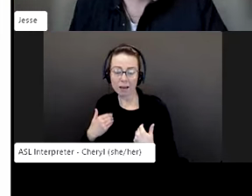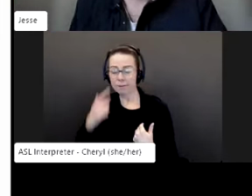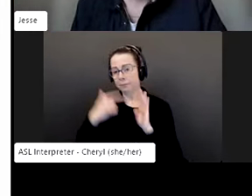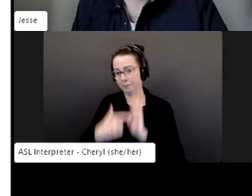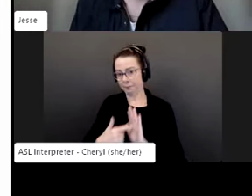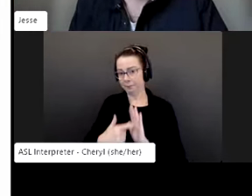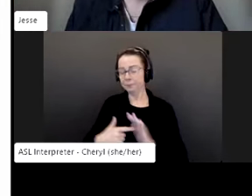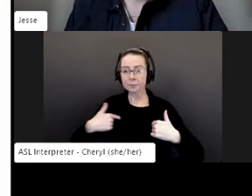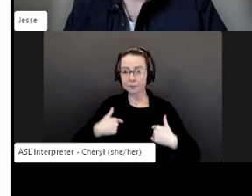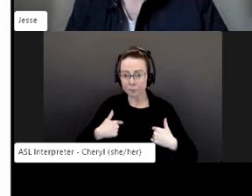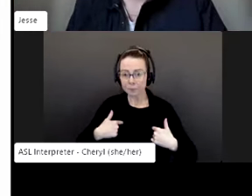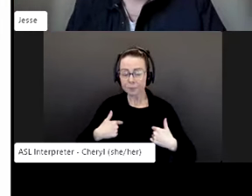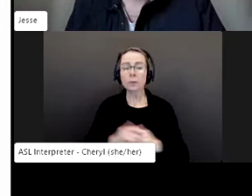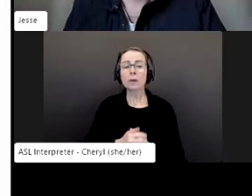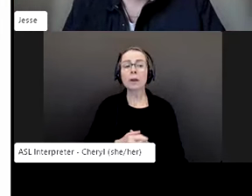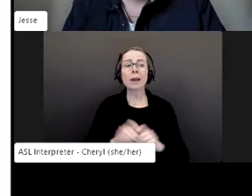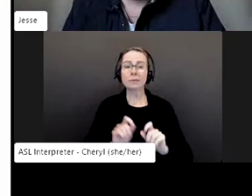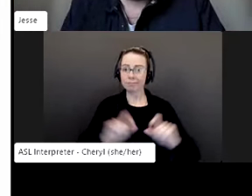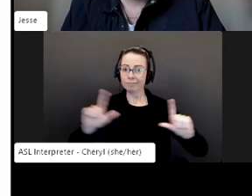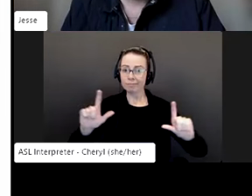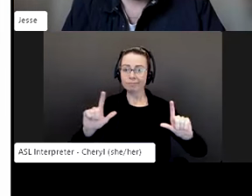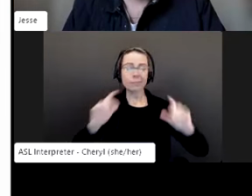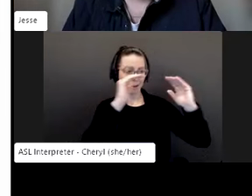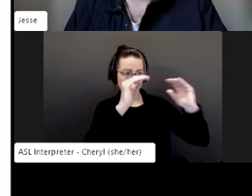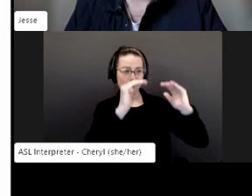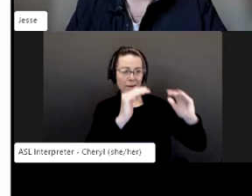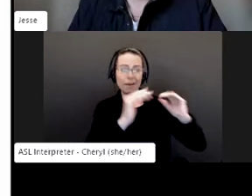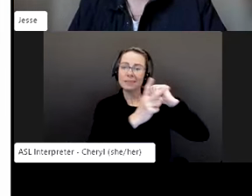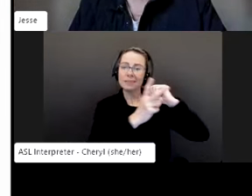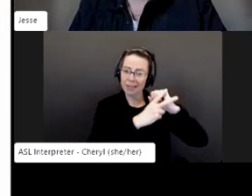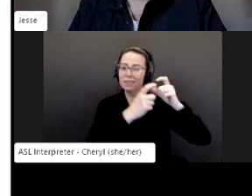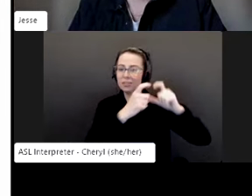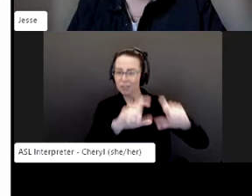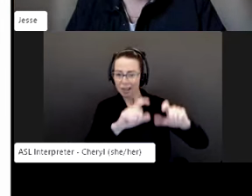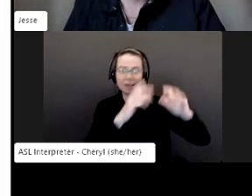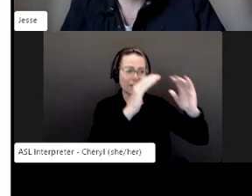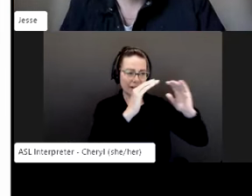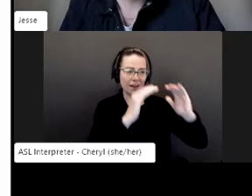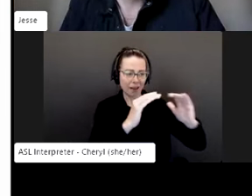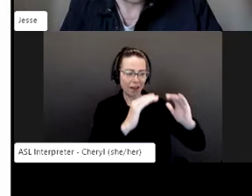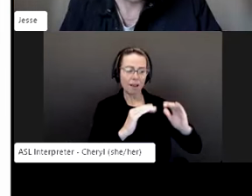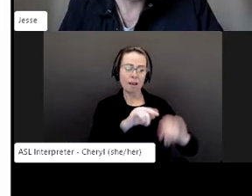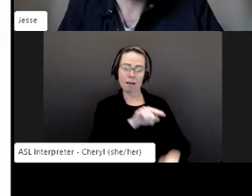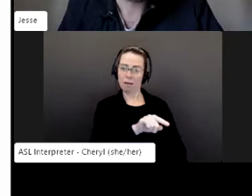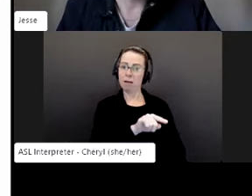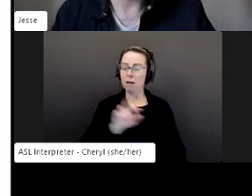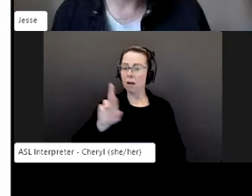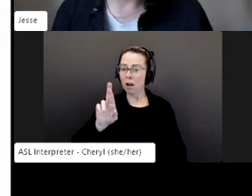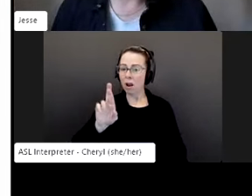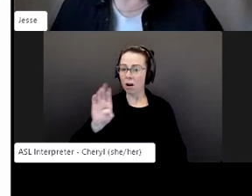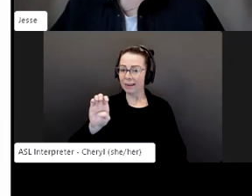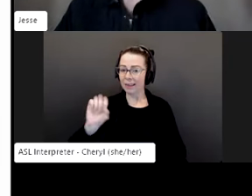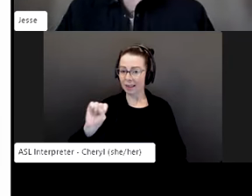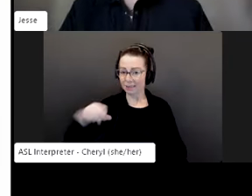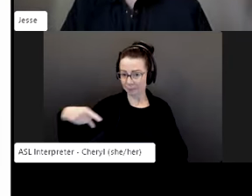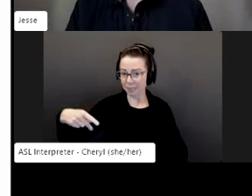myself have access to not only my savings account and checking account, but I can get updates on the RESP, I